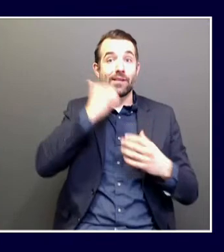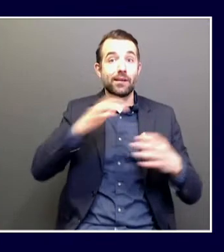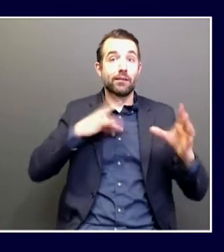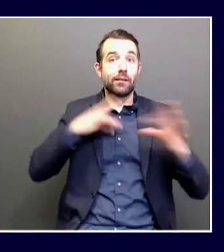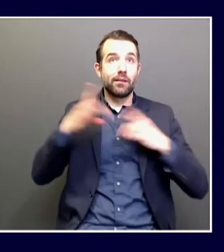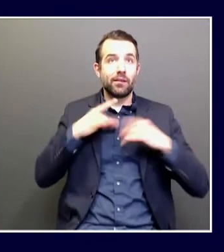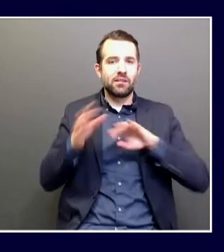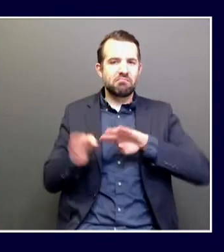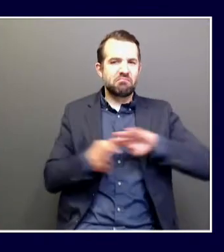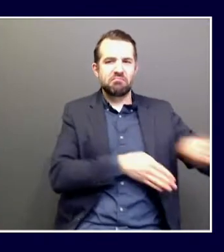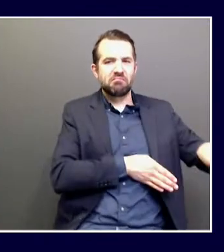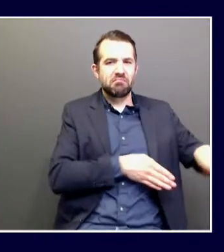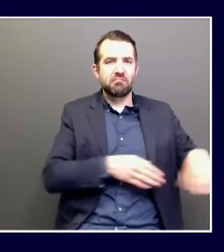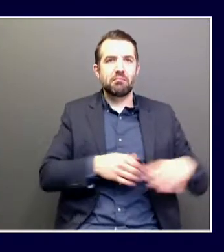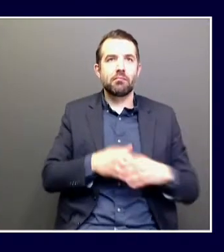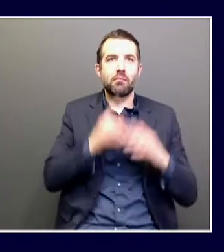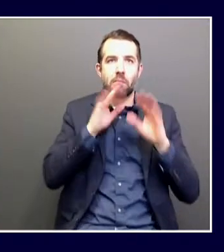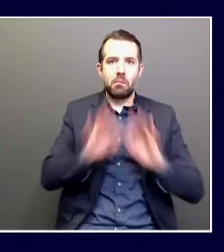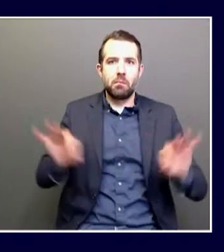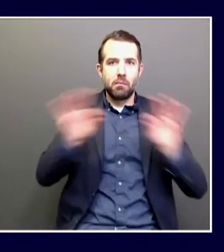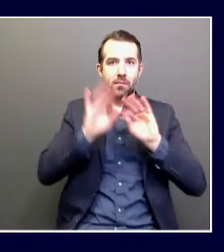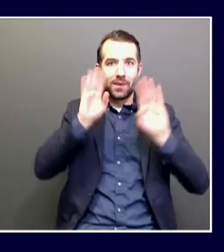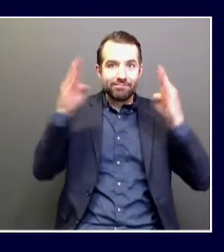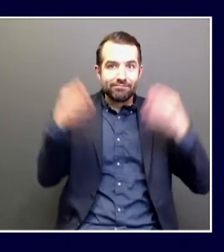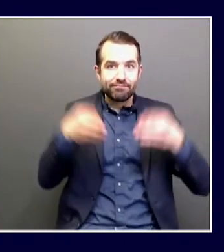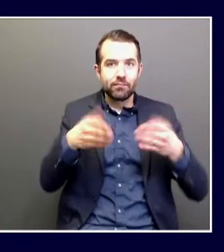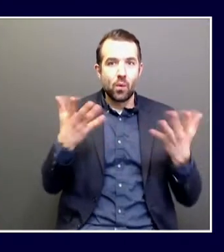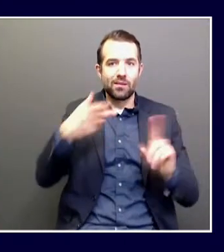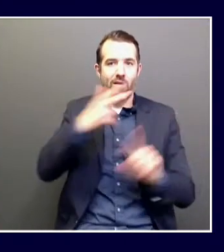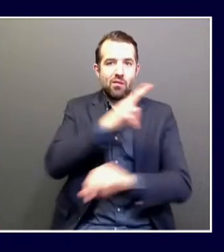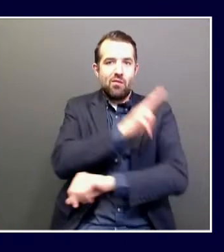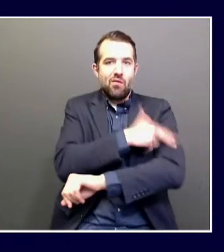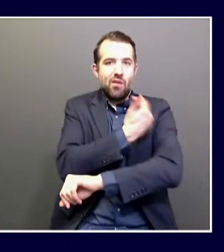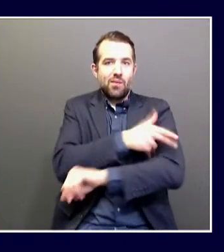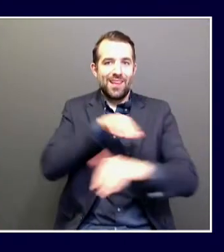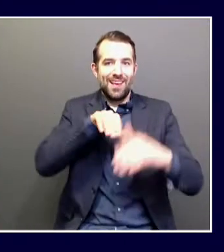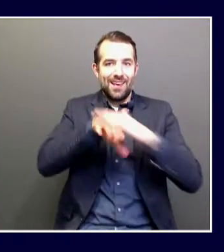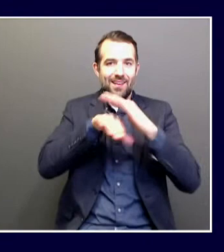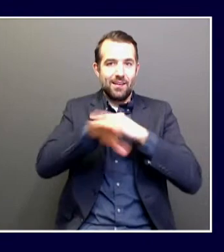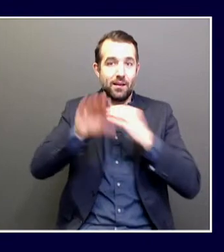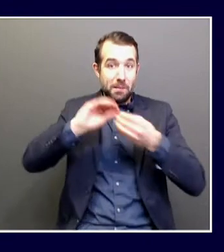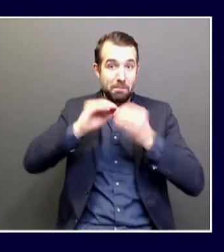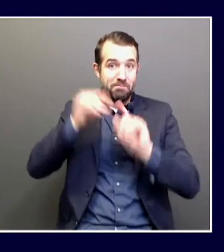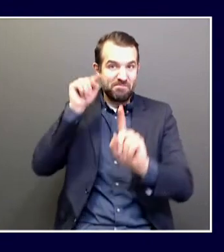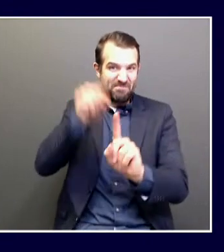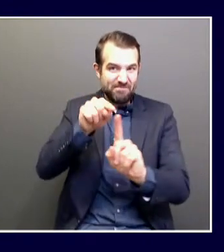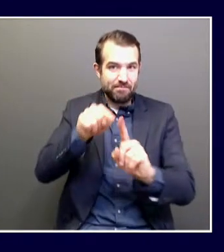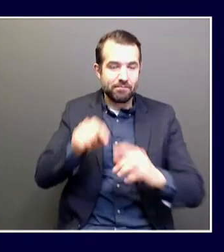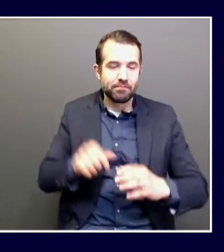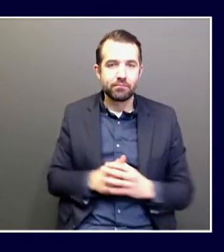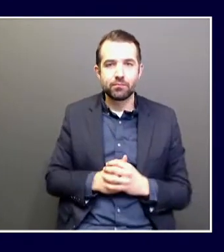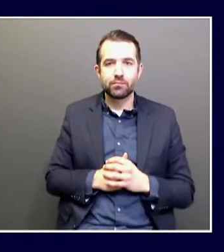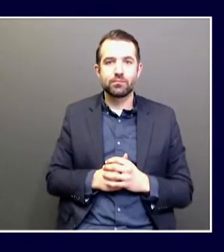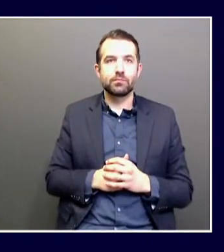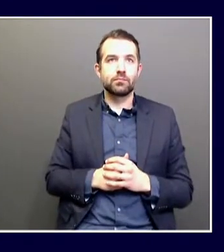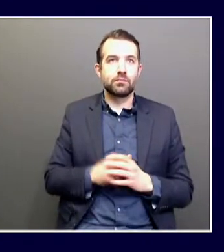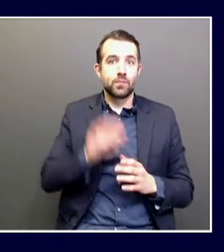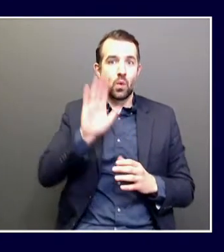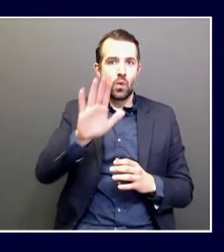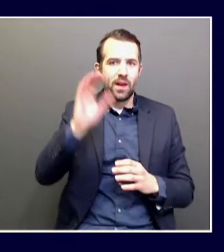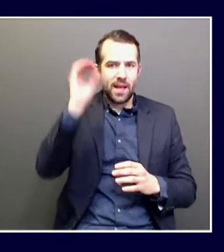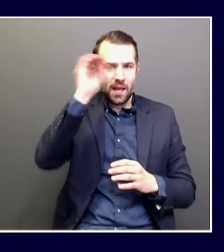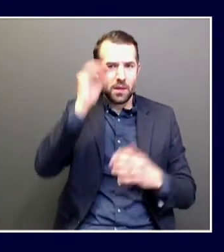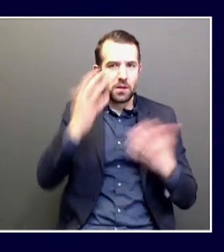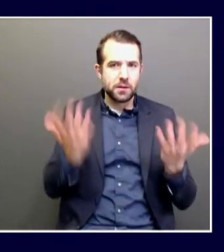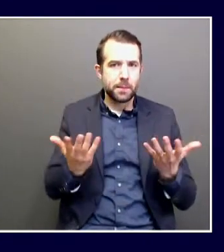are in terms of the pandemic and severity. What are your thoughts in terms of, should we be paying as much attention to case counts